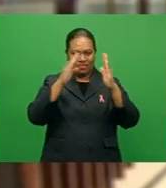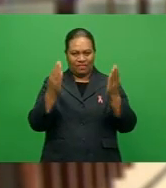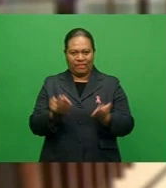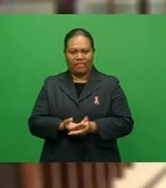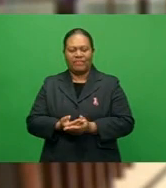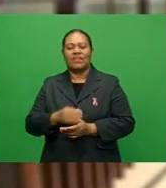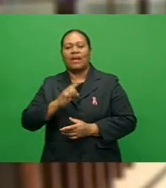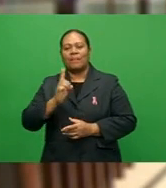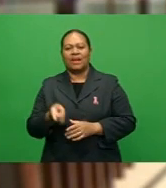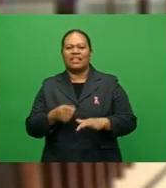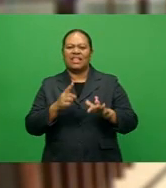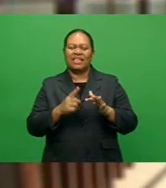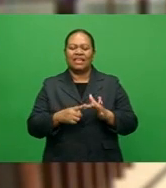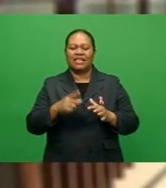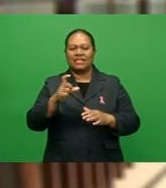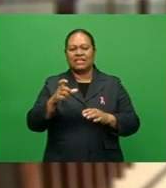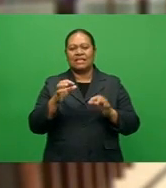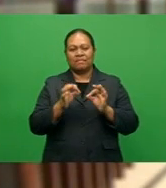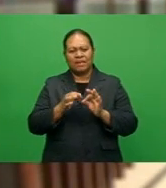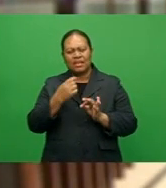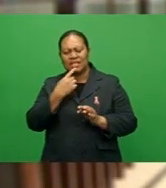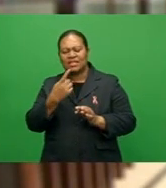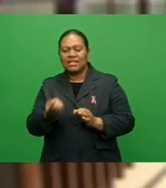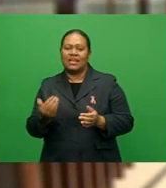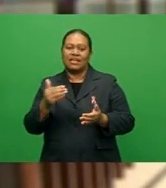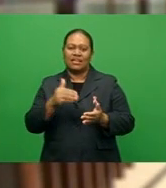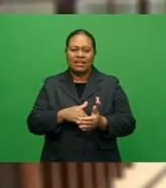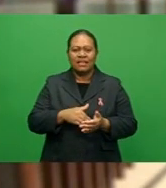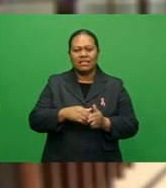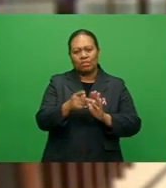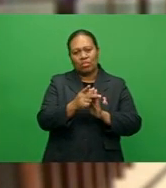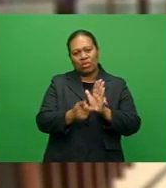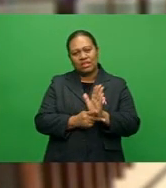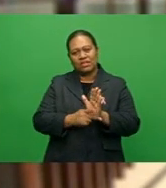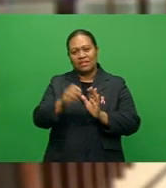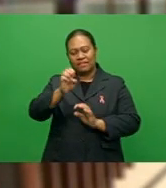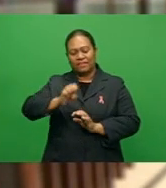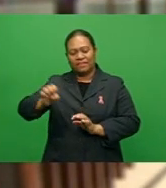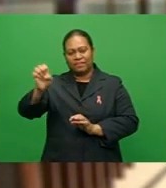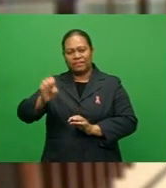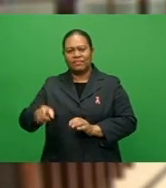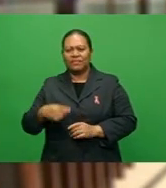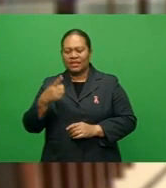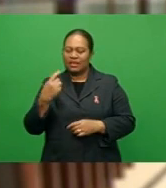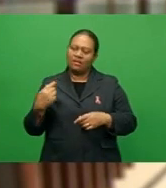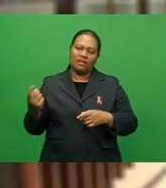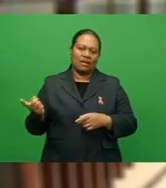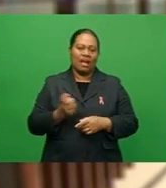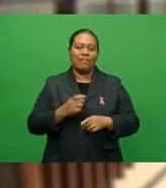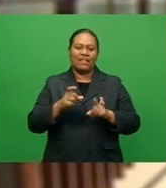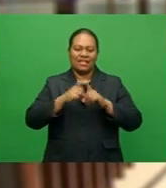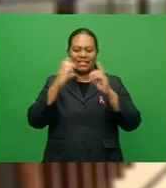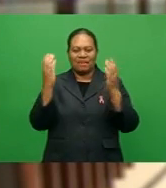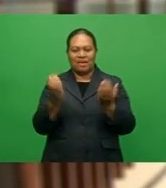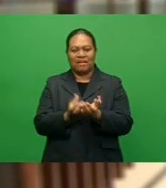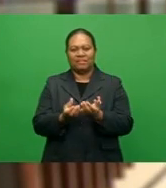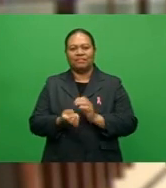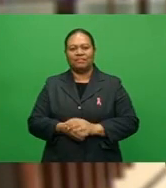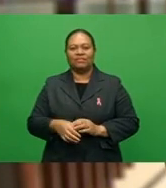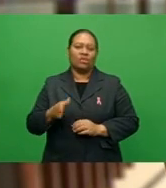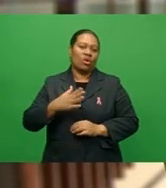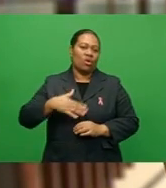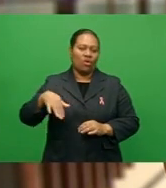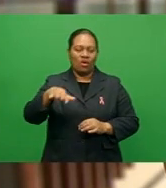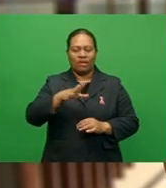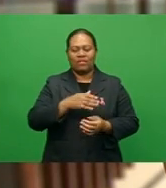the ECB hinted that additional policy action in the Eurozone could come as soon as December. That's a wrap